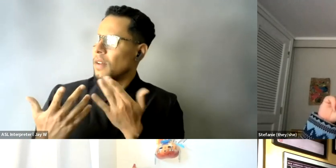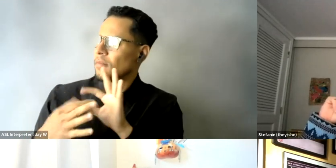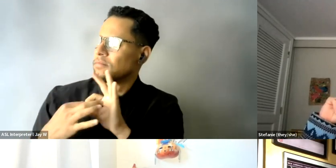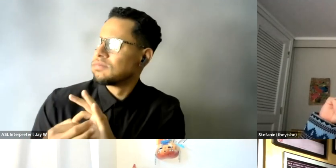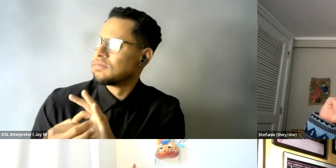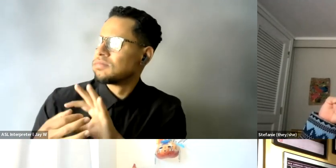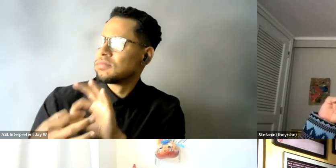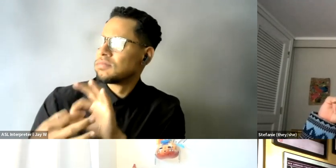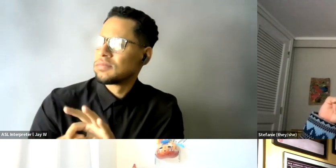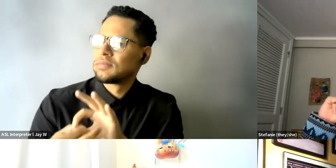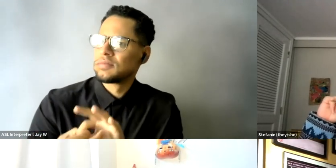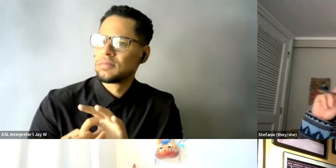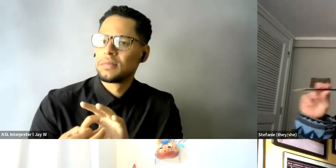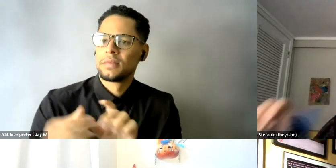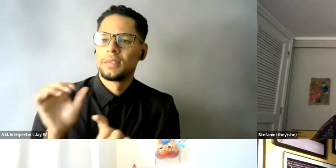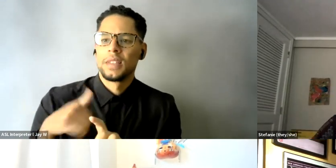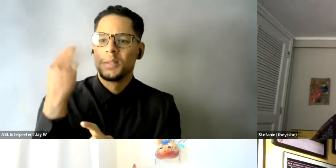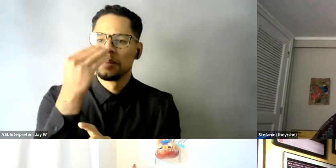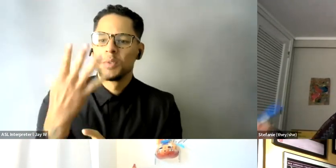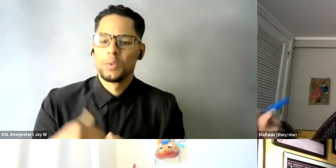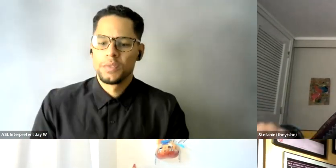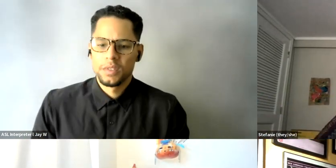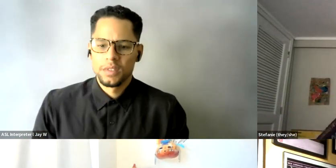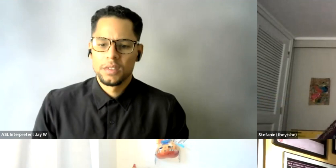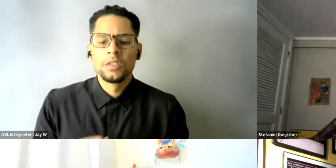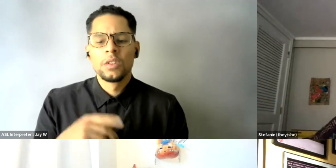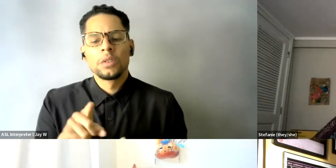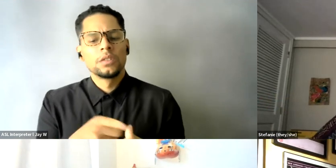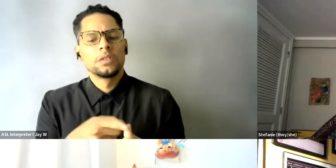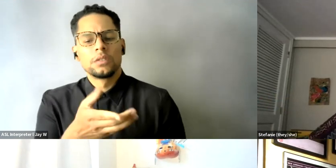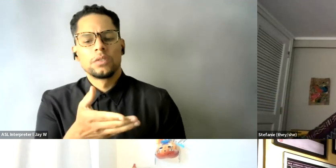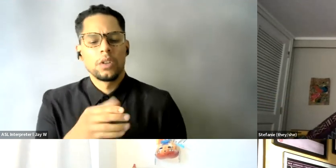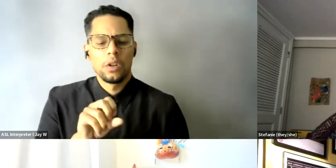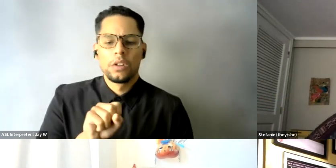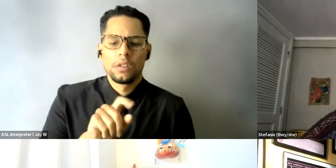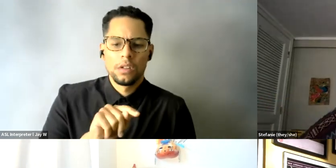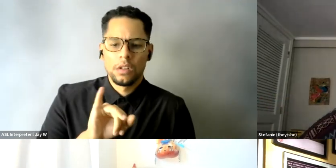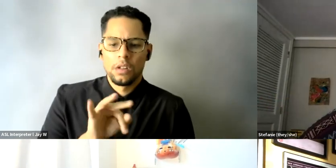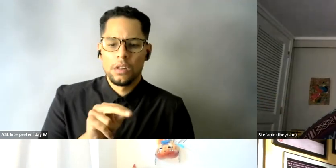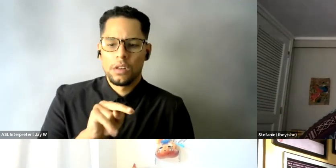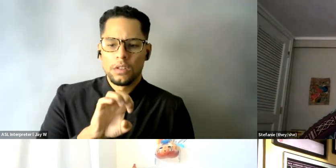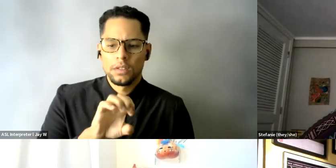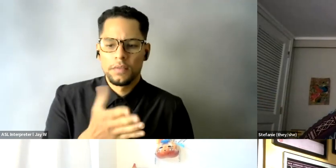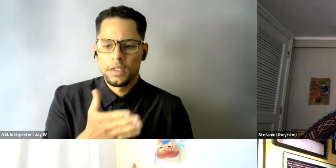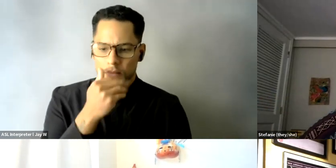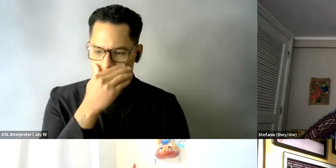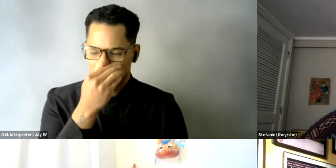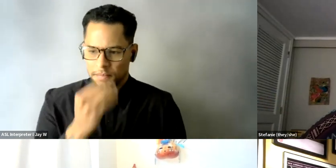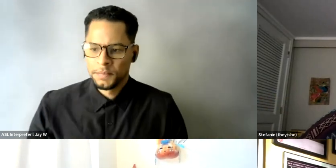with Stefanie, if Stefanie's willing, and kind of share that question with the rest of the group.